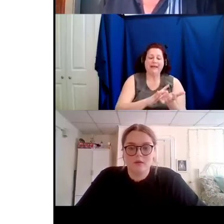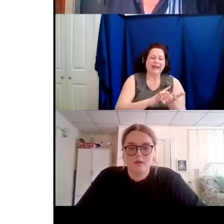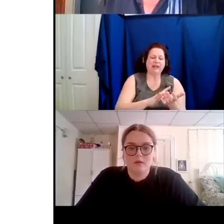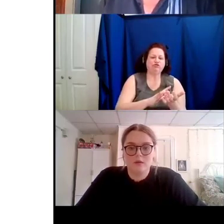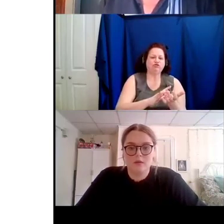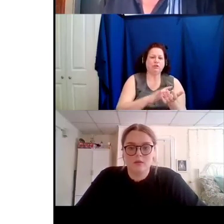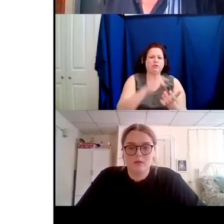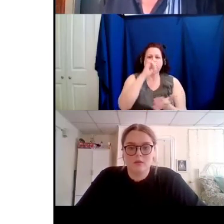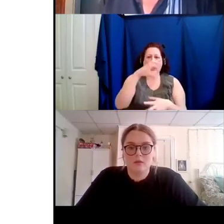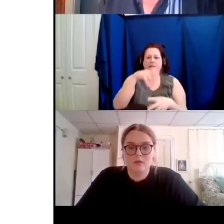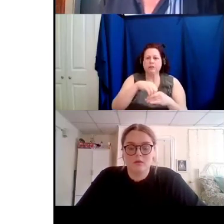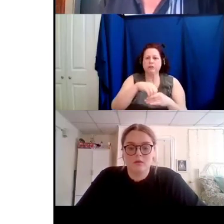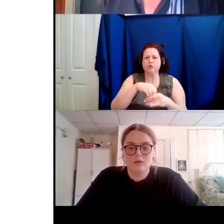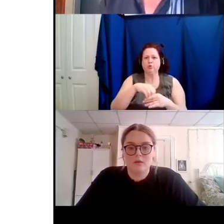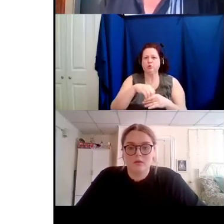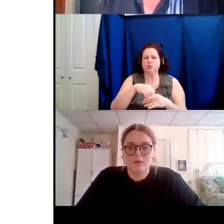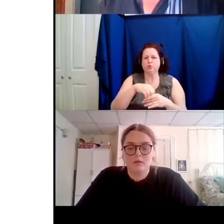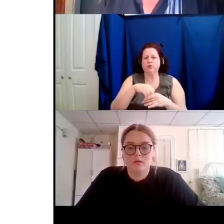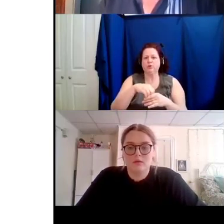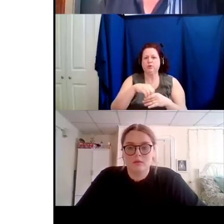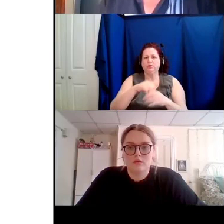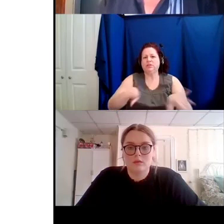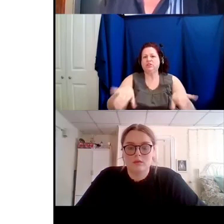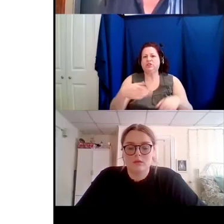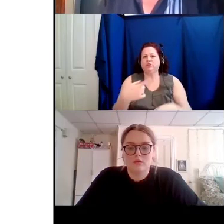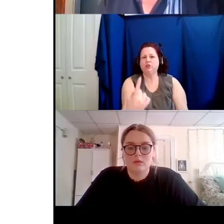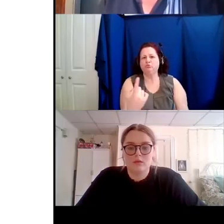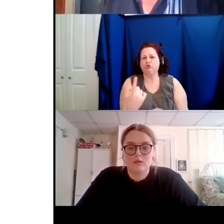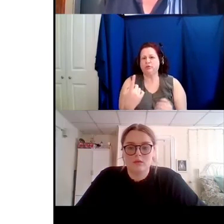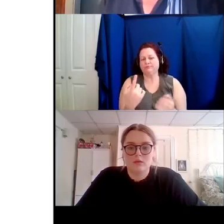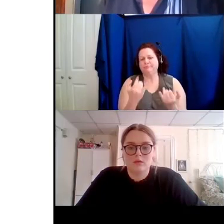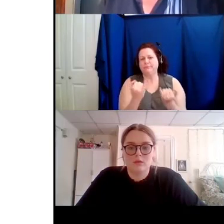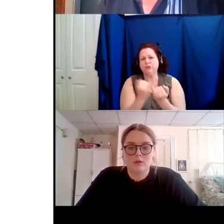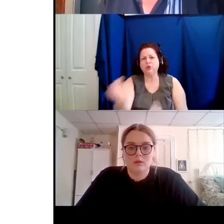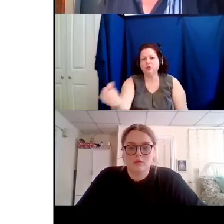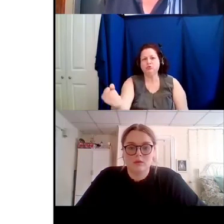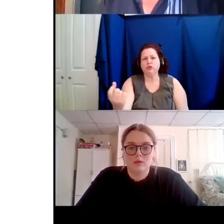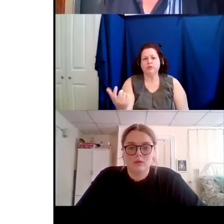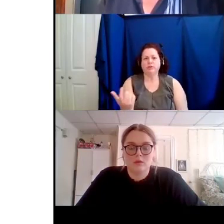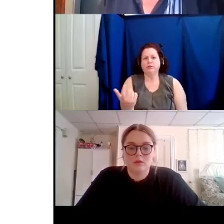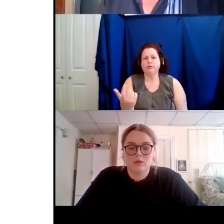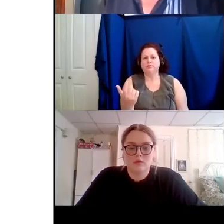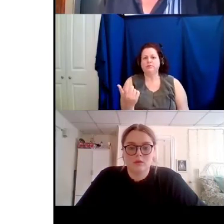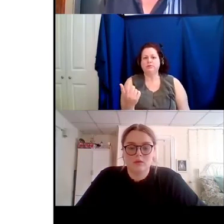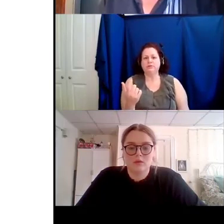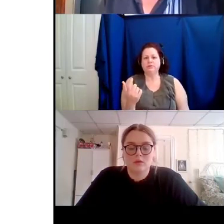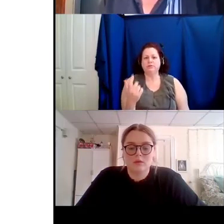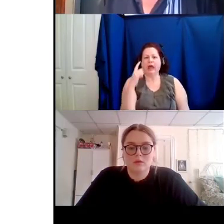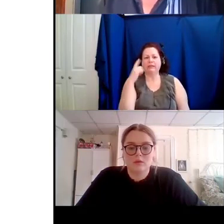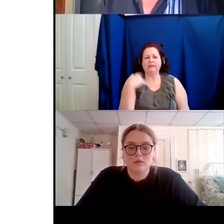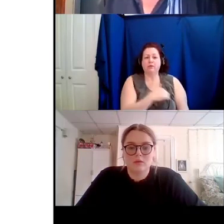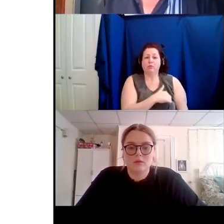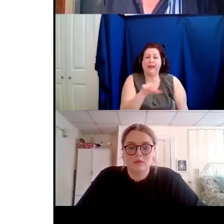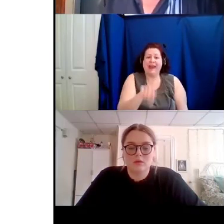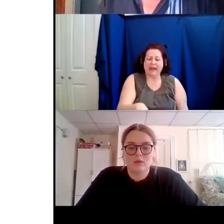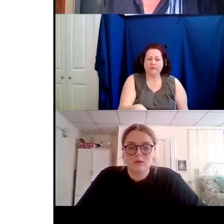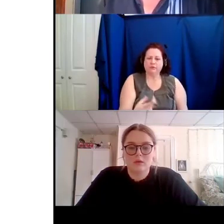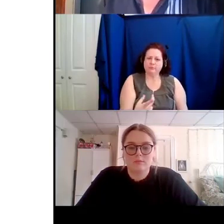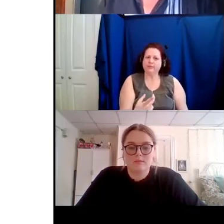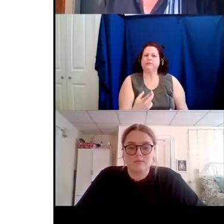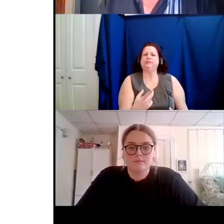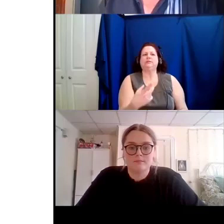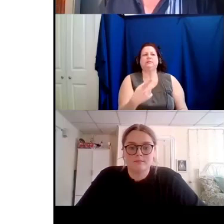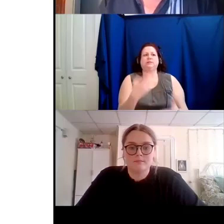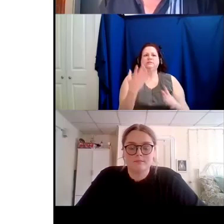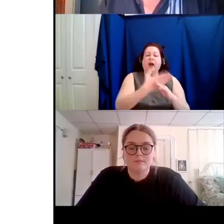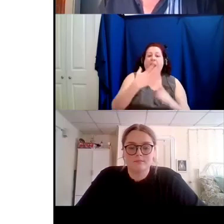include a seclusion. I'm not saying it can't, but it often doesn't. I think we have to be vigilant. I think we have to file complaints. I